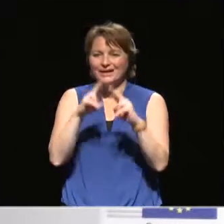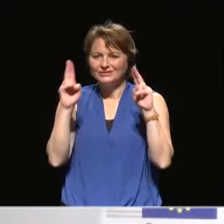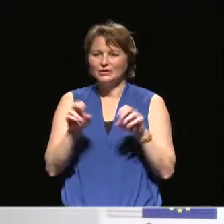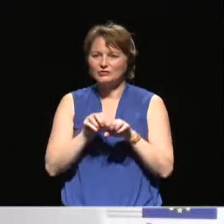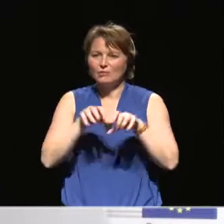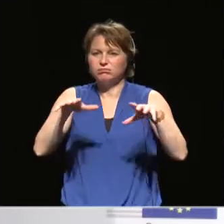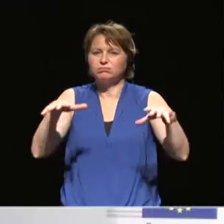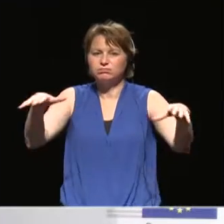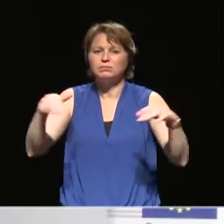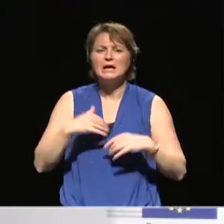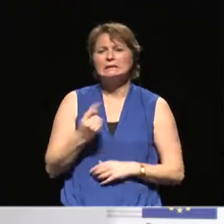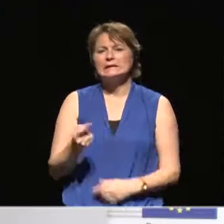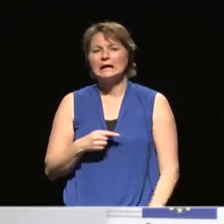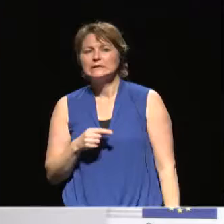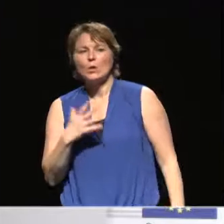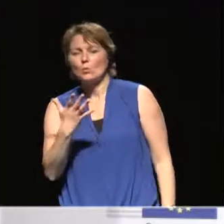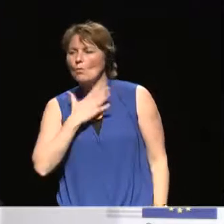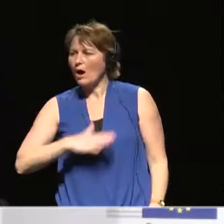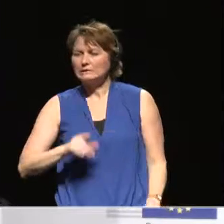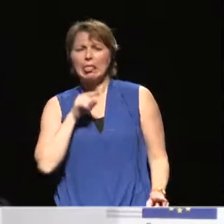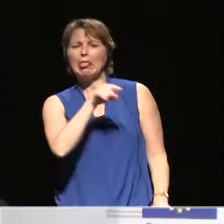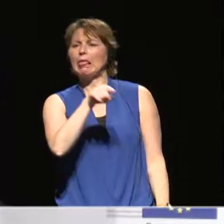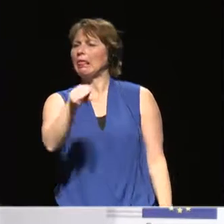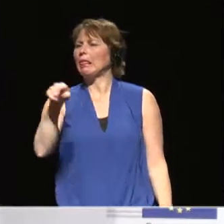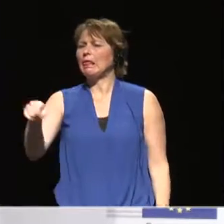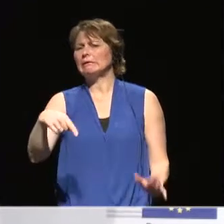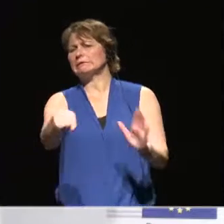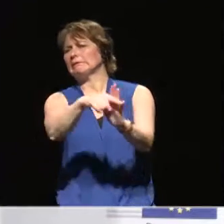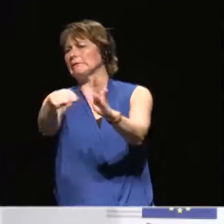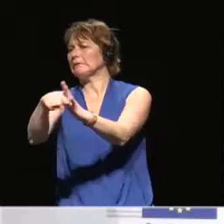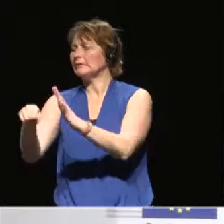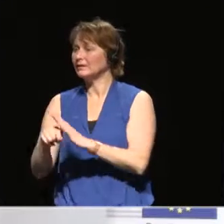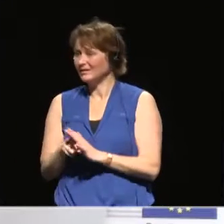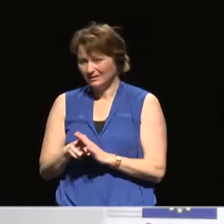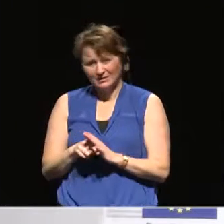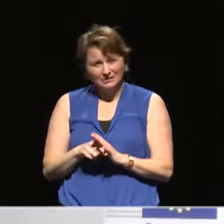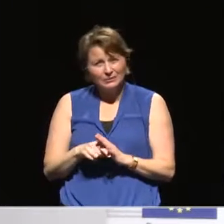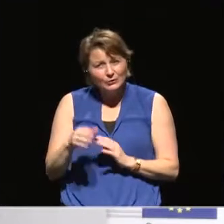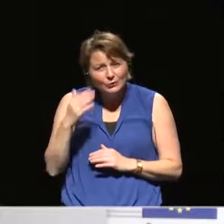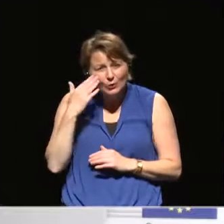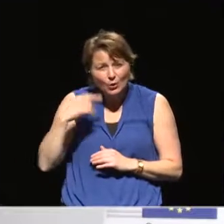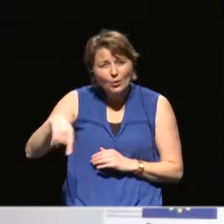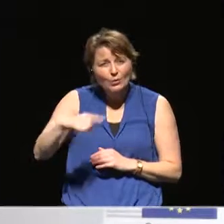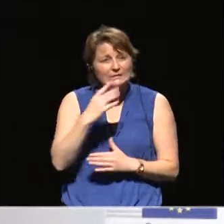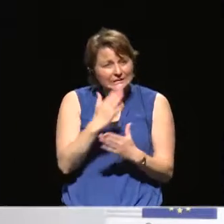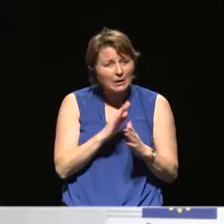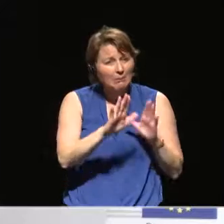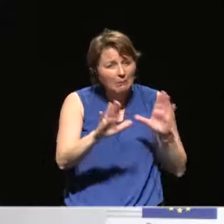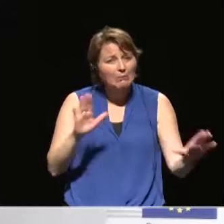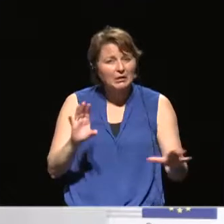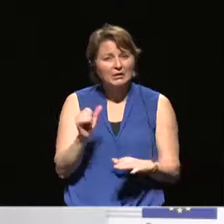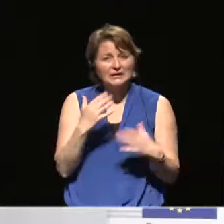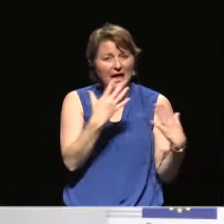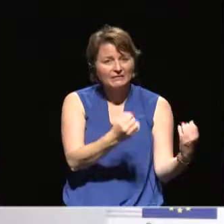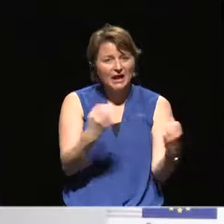about lecturing and finger-pointing, because let us be honest, these issues are as prevalent in some of our countries as they are sometimes more crudely